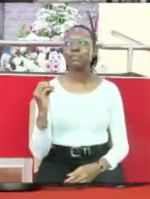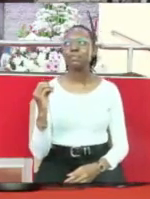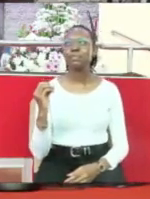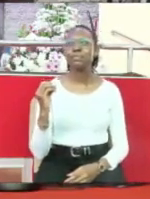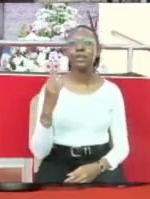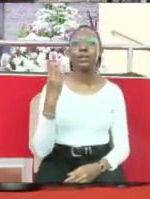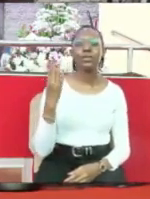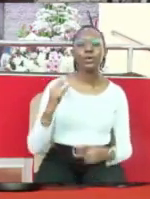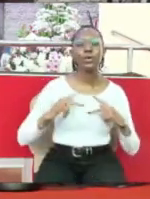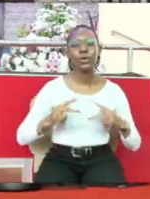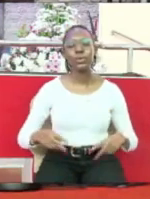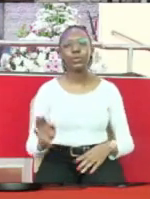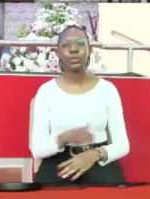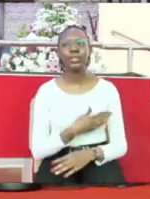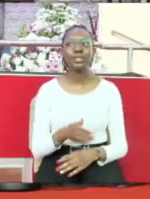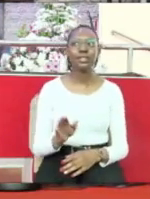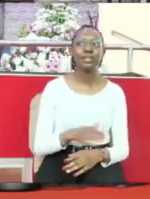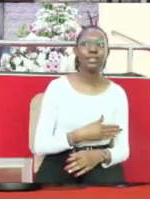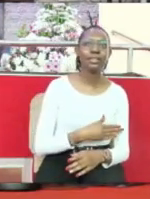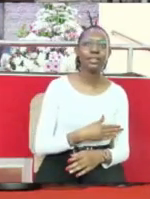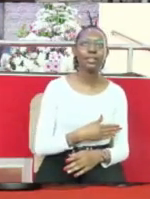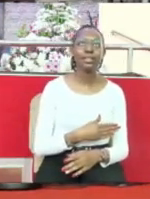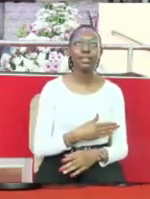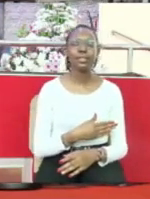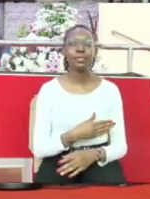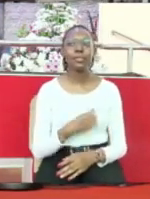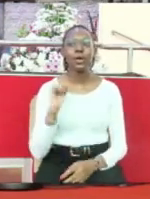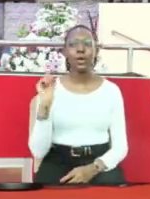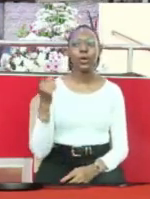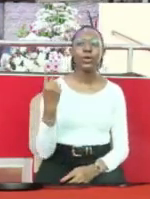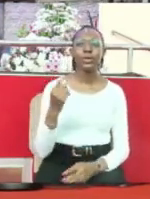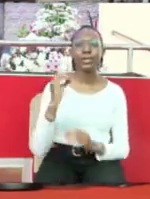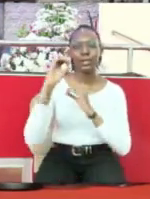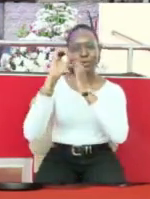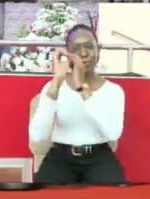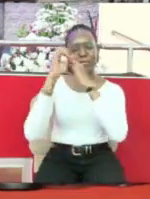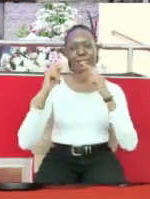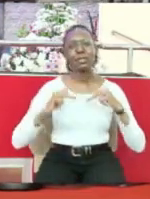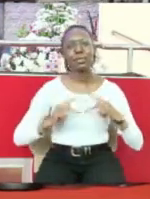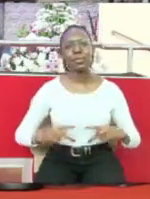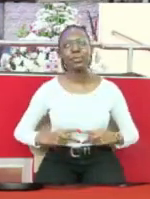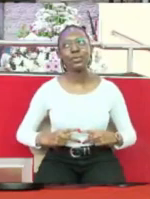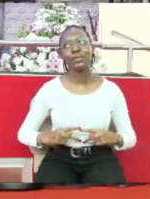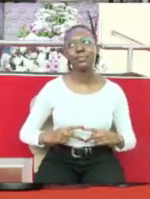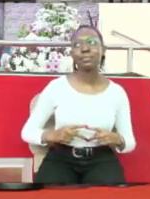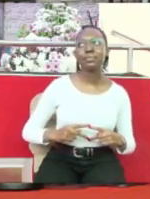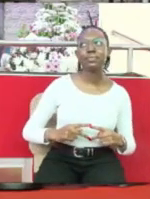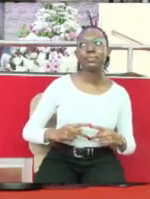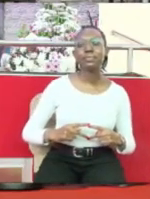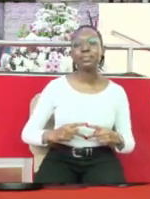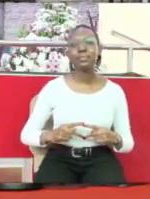singing. There was the media, three cameras. There was a sound and